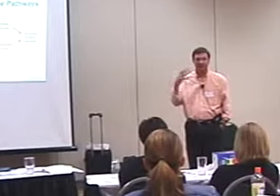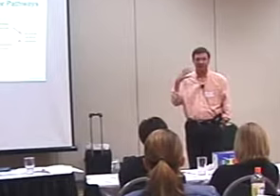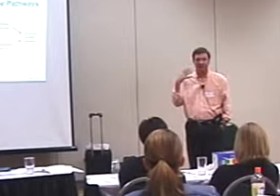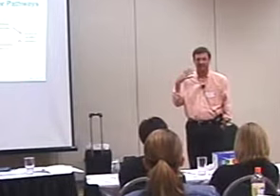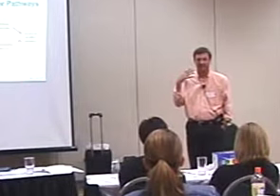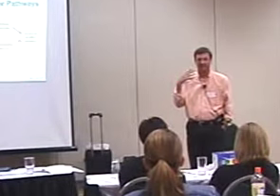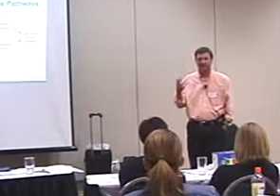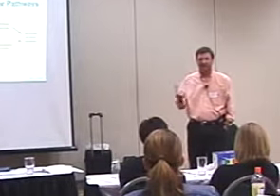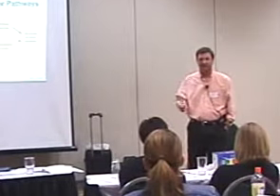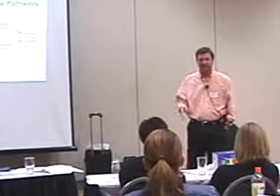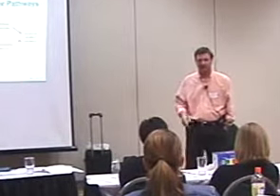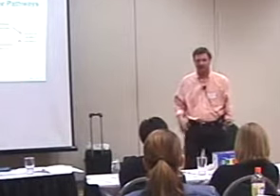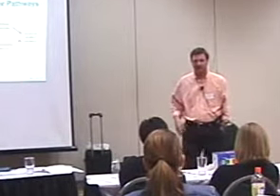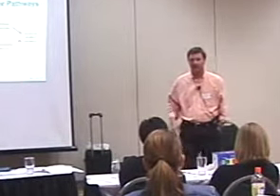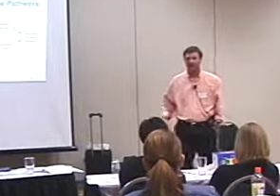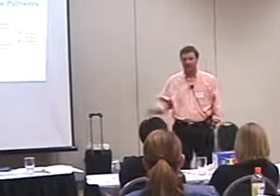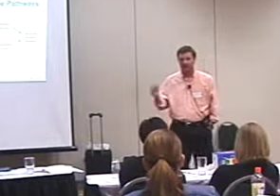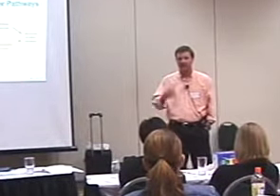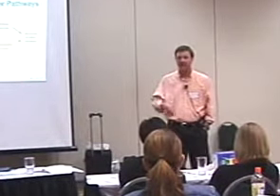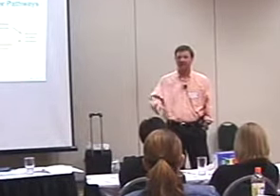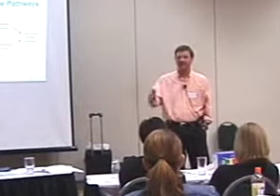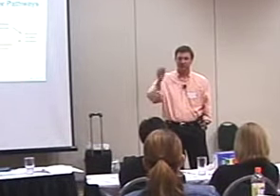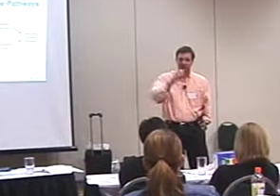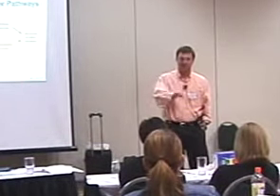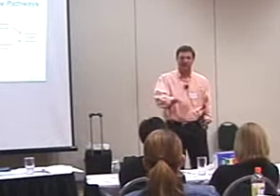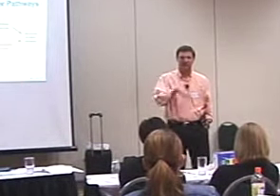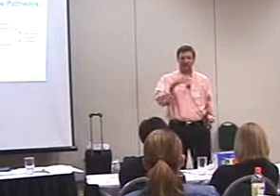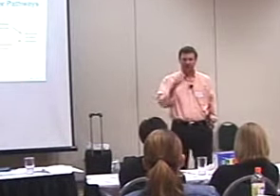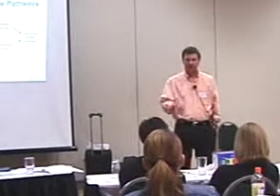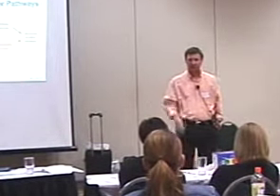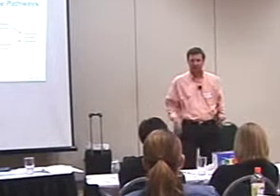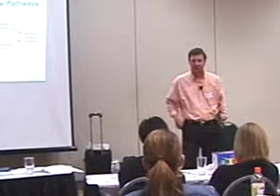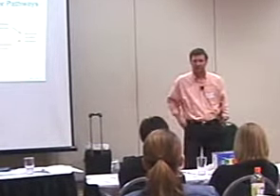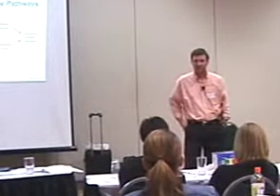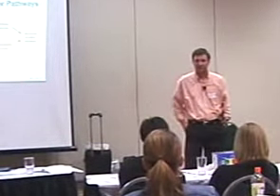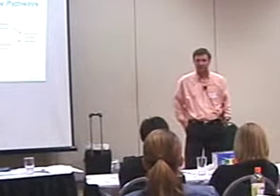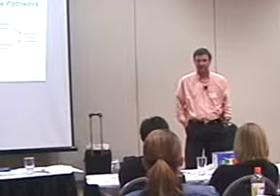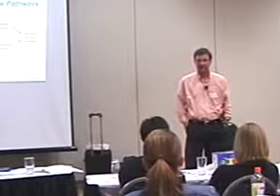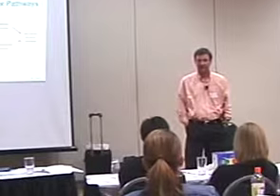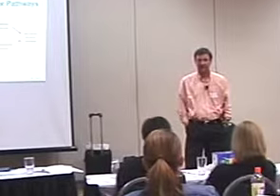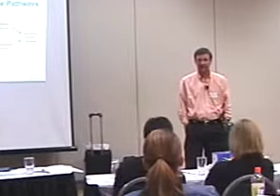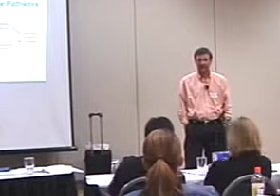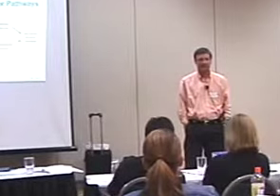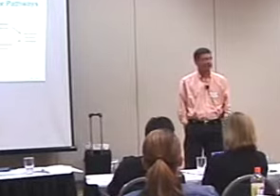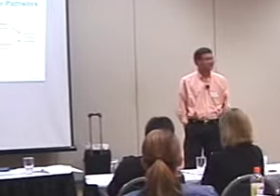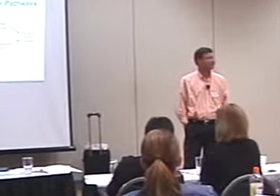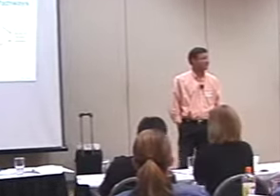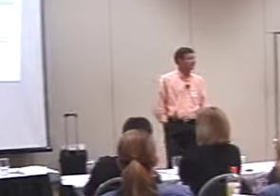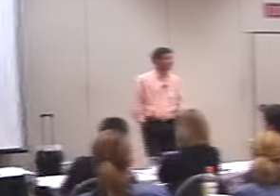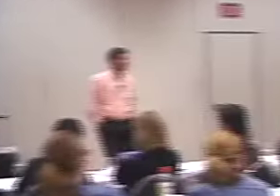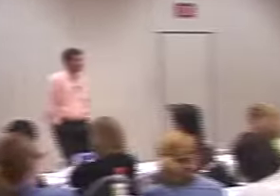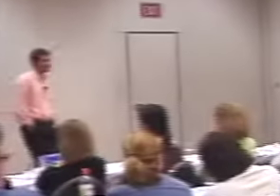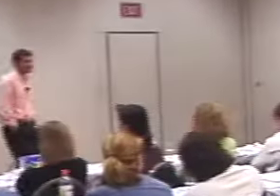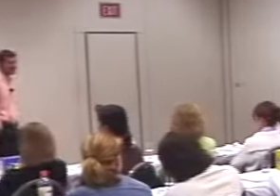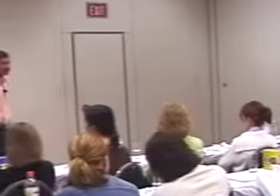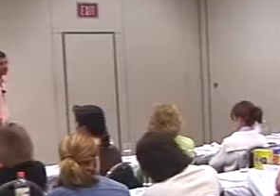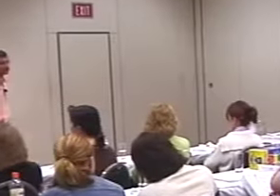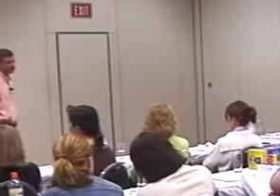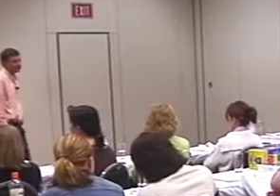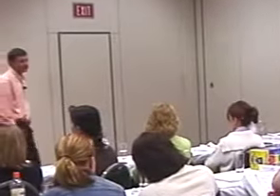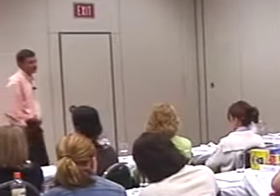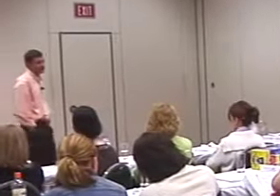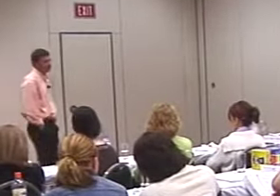I say something that's focused on joining us or doing something with the work that she gets like this. After you've asked her to